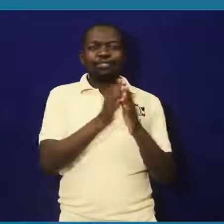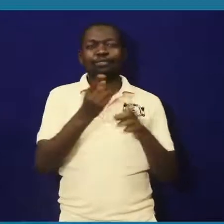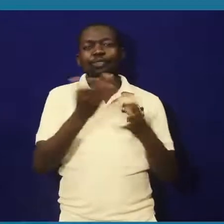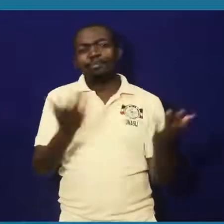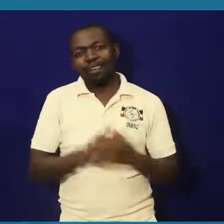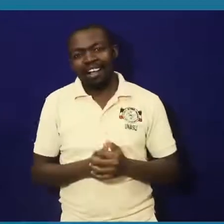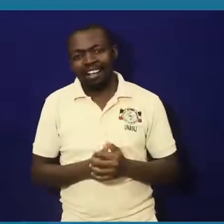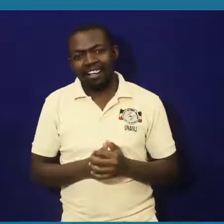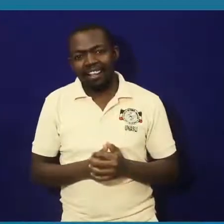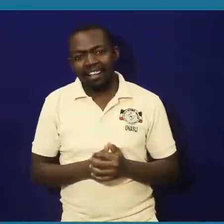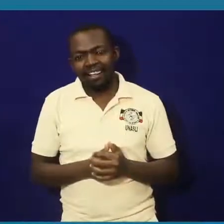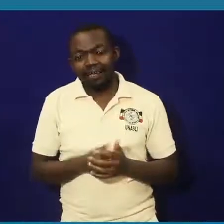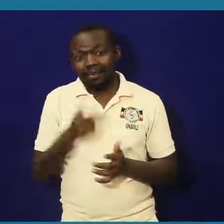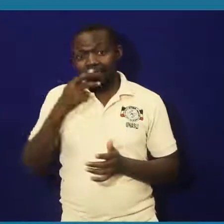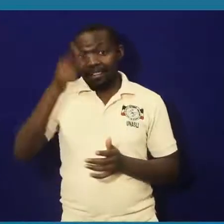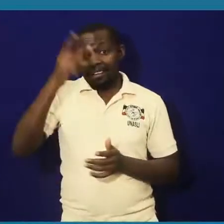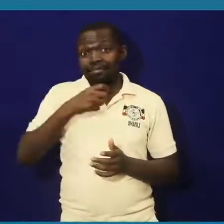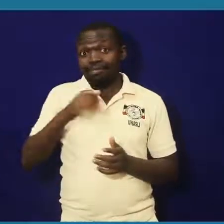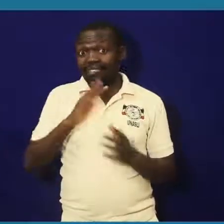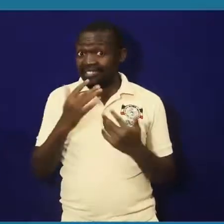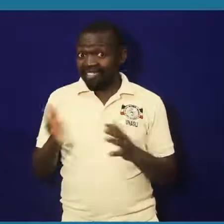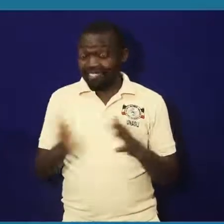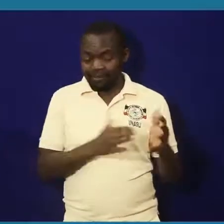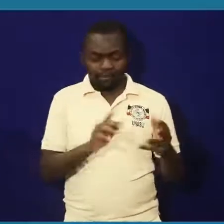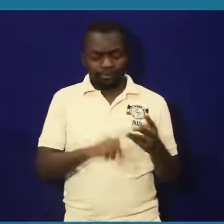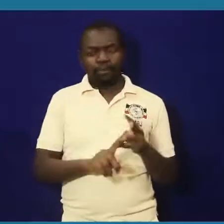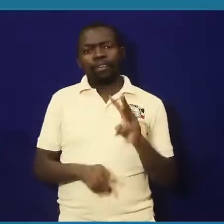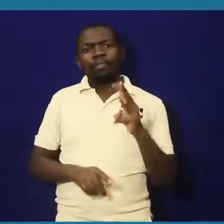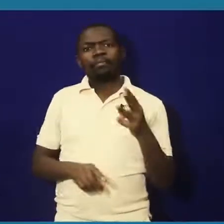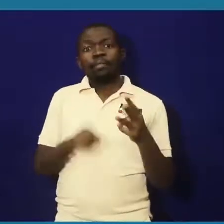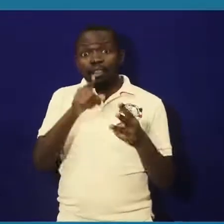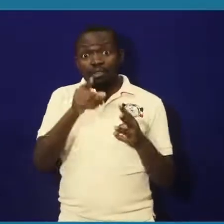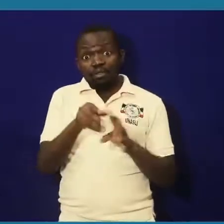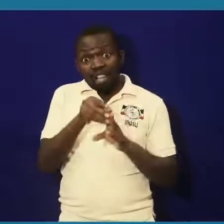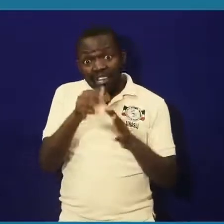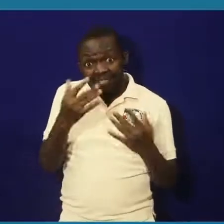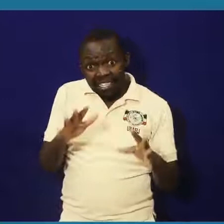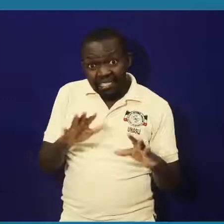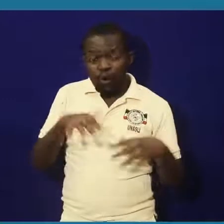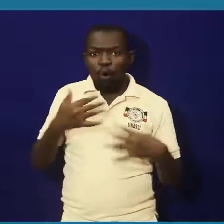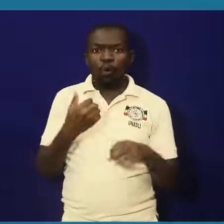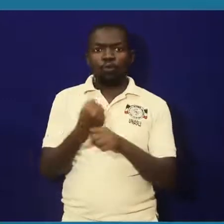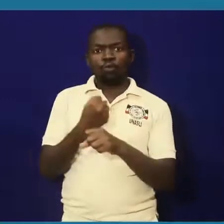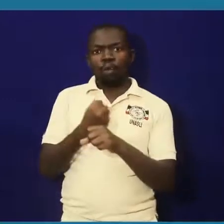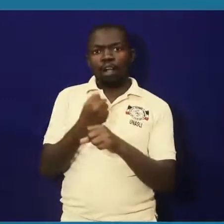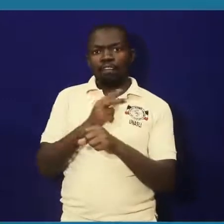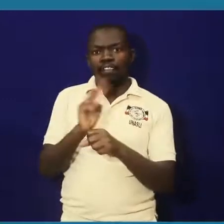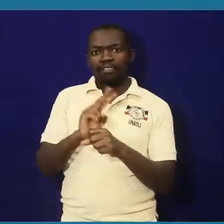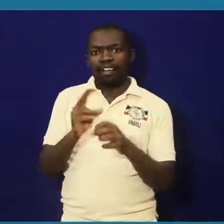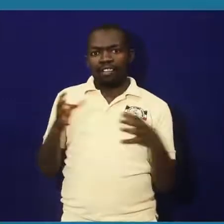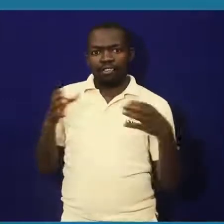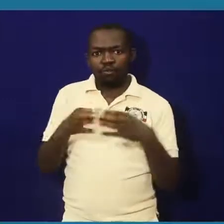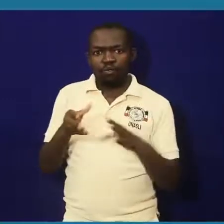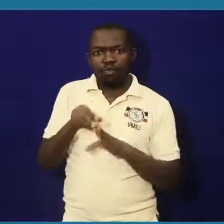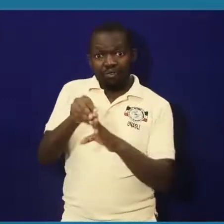Then another question is, have you been a leader or worked with a leader before?